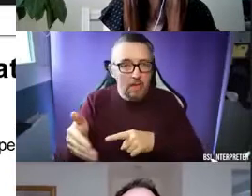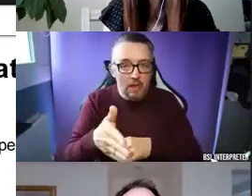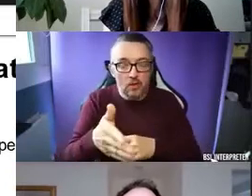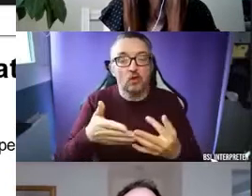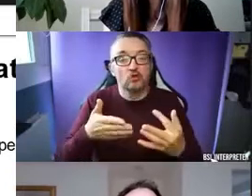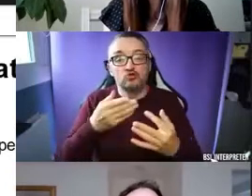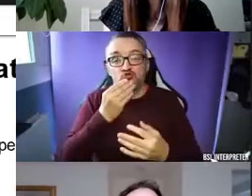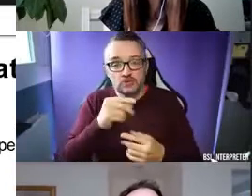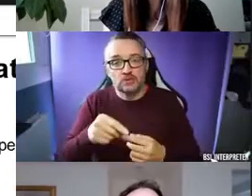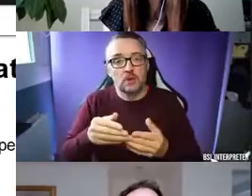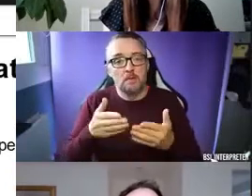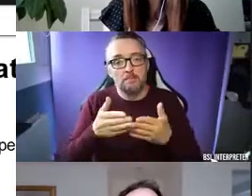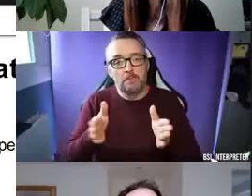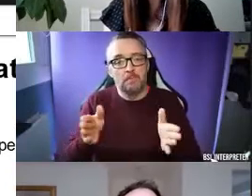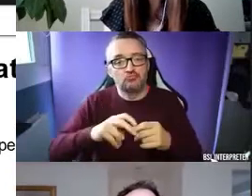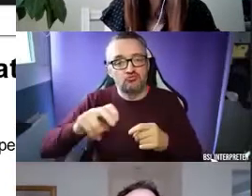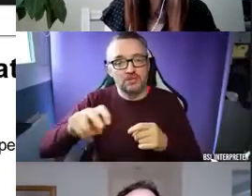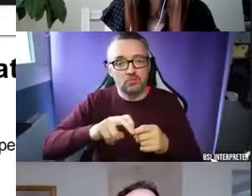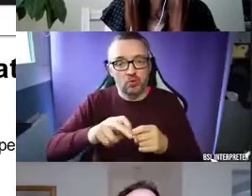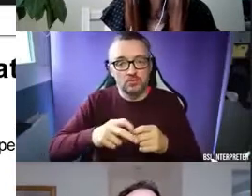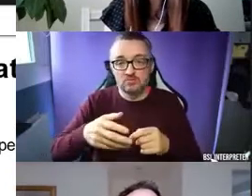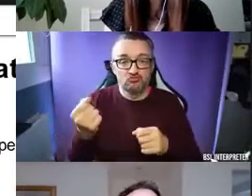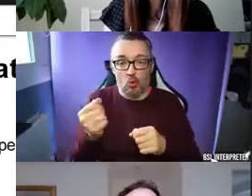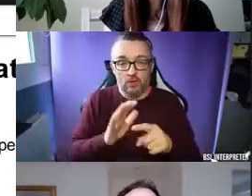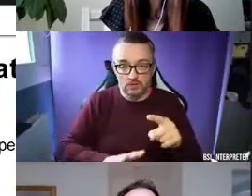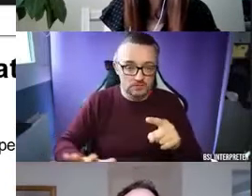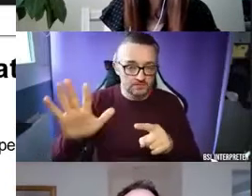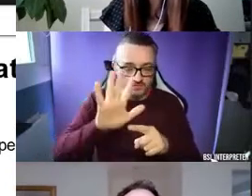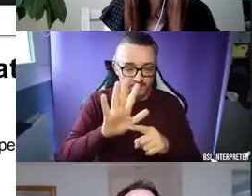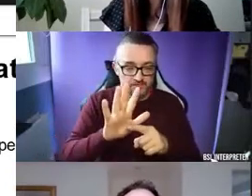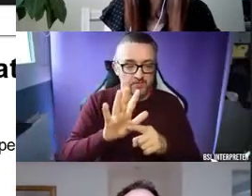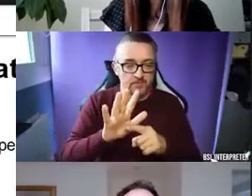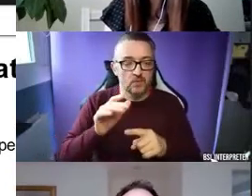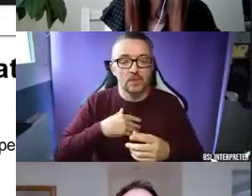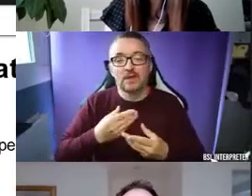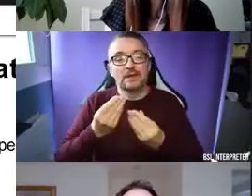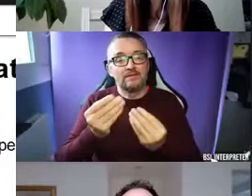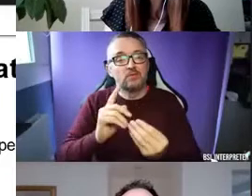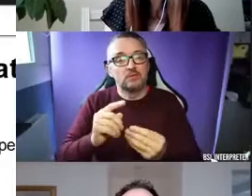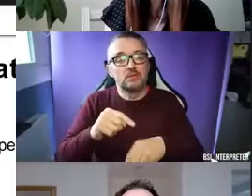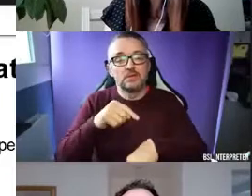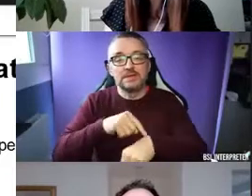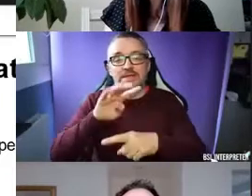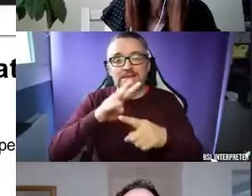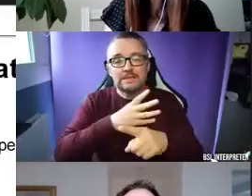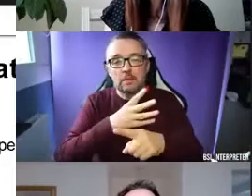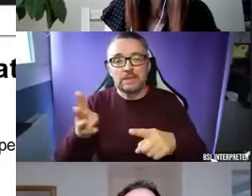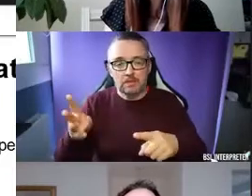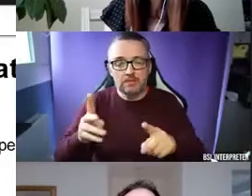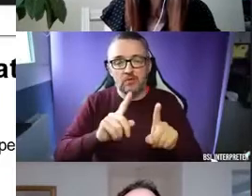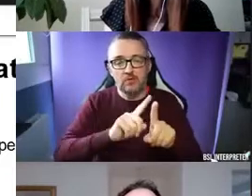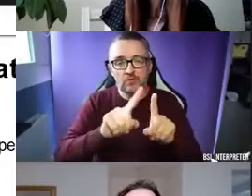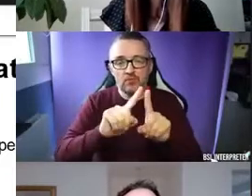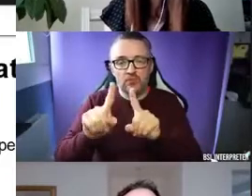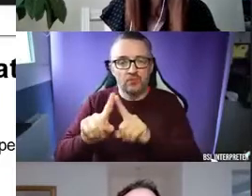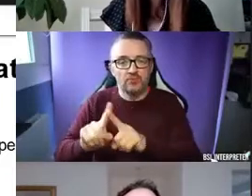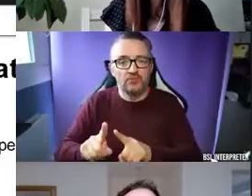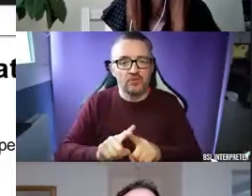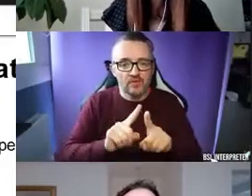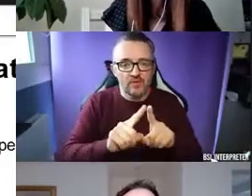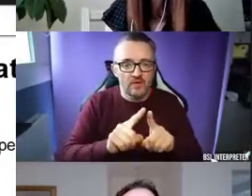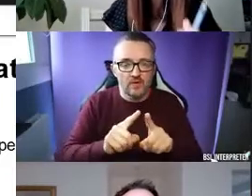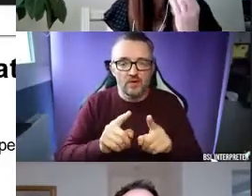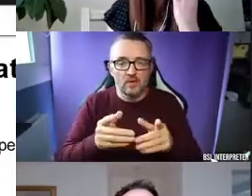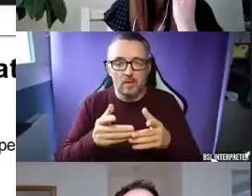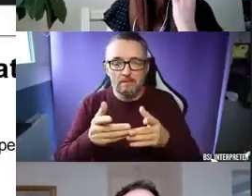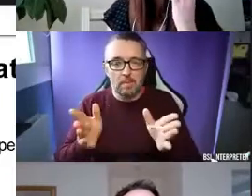transport between any two places in Scotland. And we provide timetables for a variety of different public